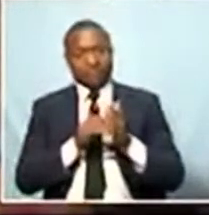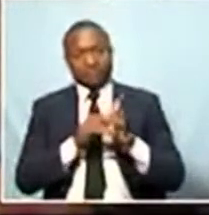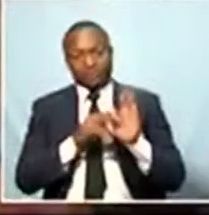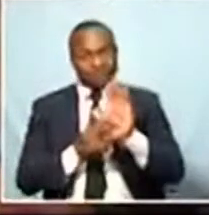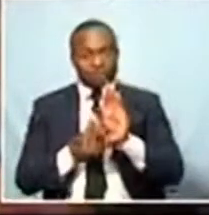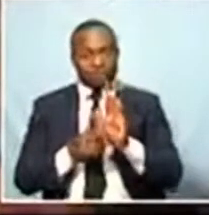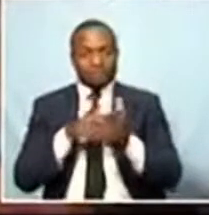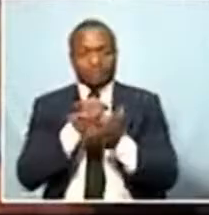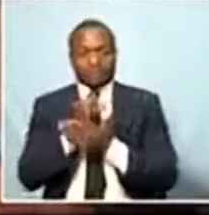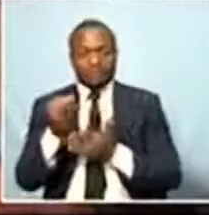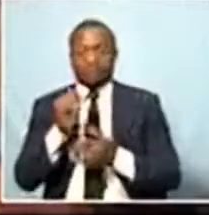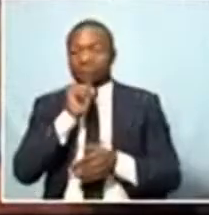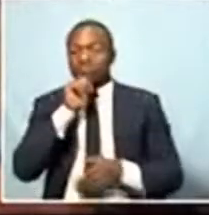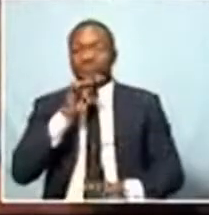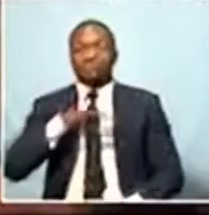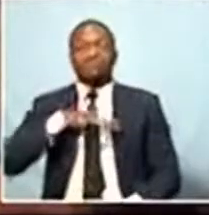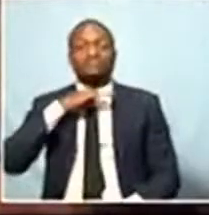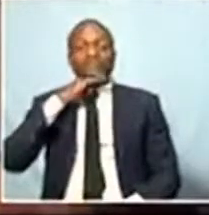of adequacy